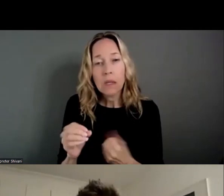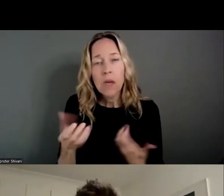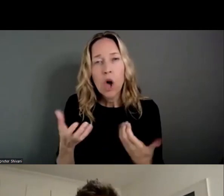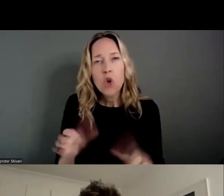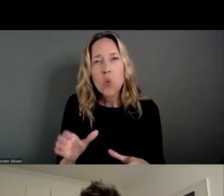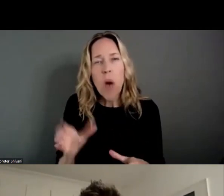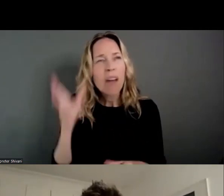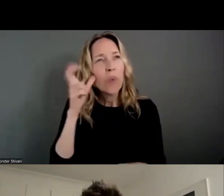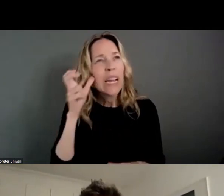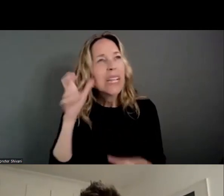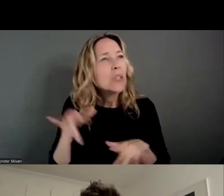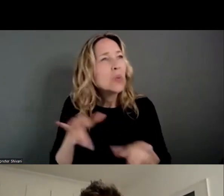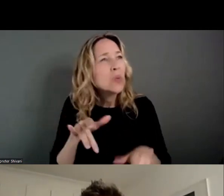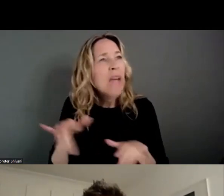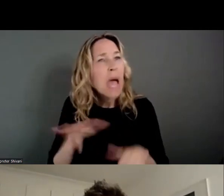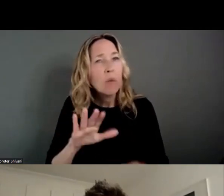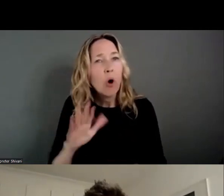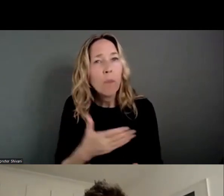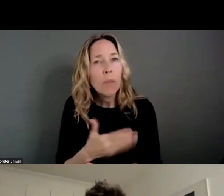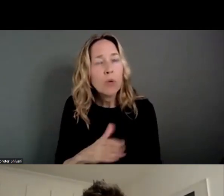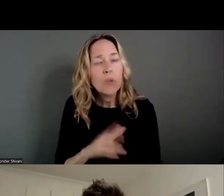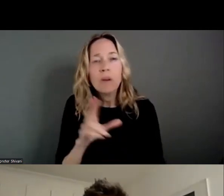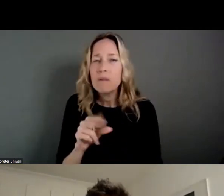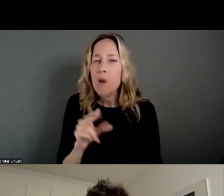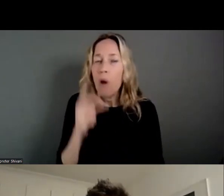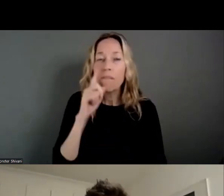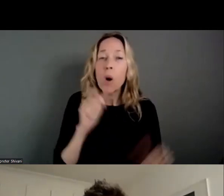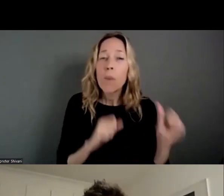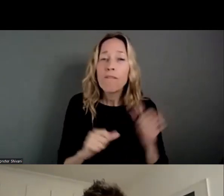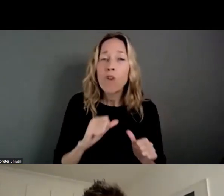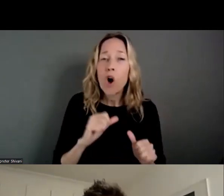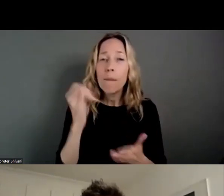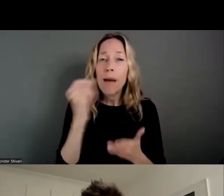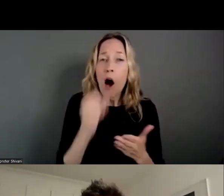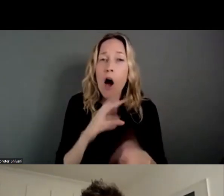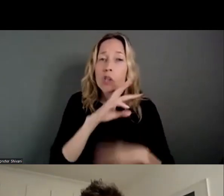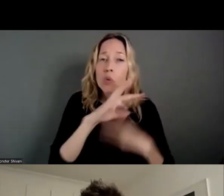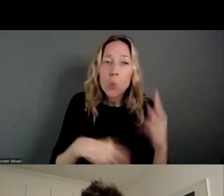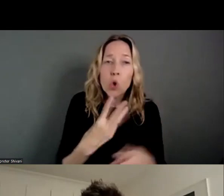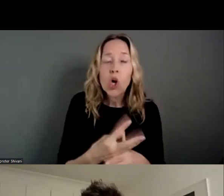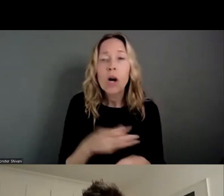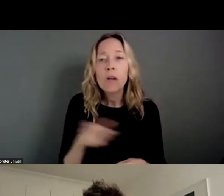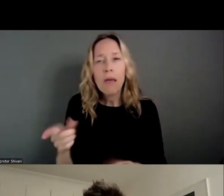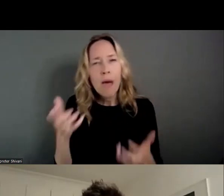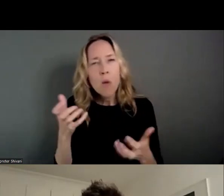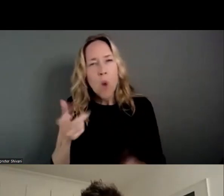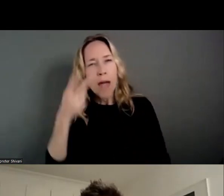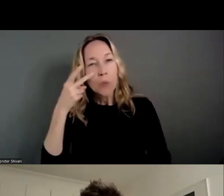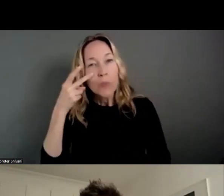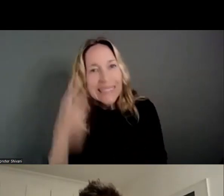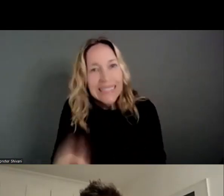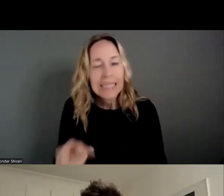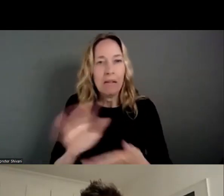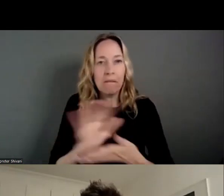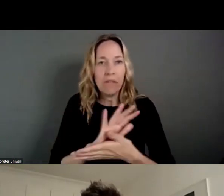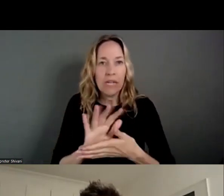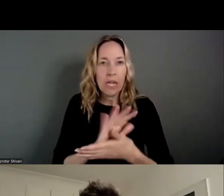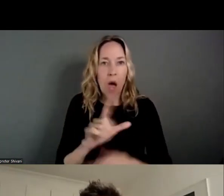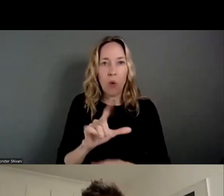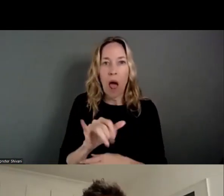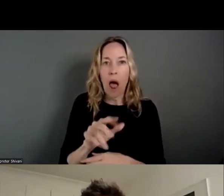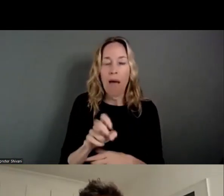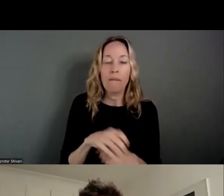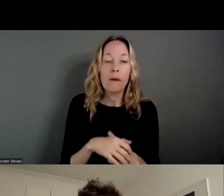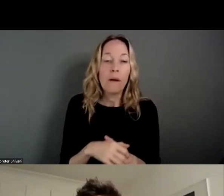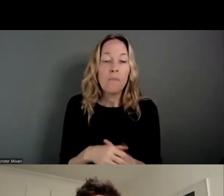going to, especially if you're in the performing arts world. It might be a little different if it's a club band or a hard ticket situation. But